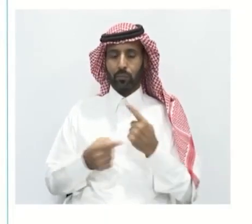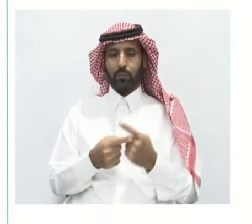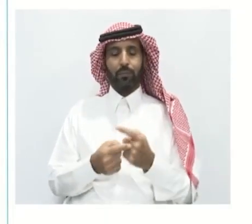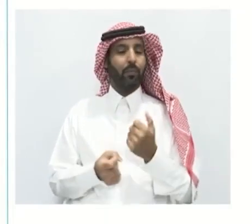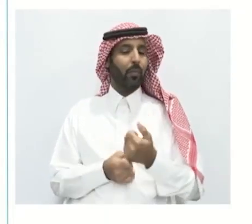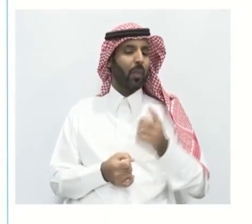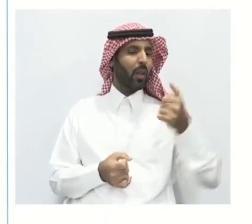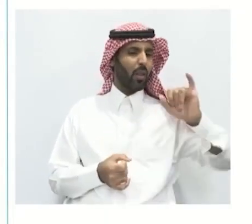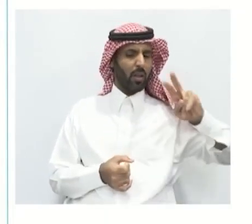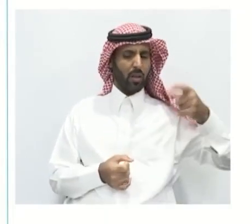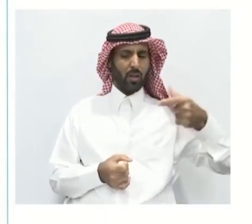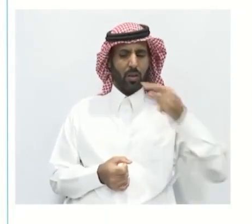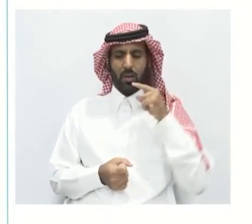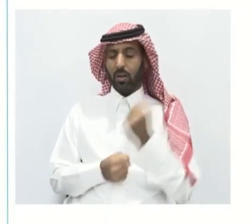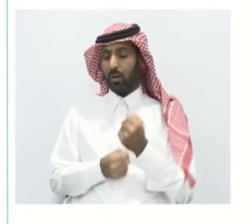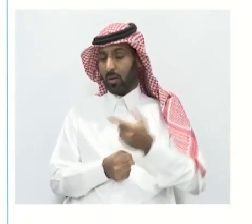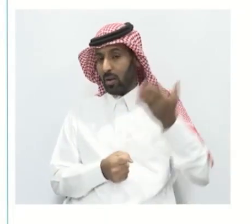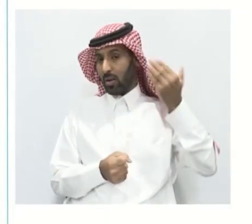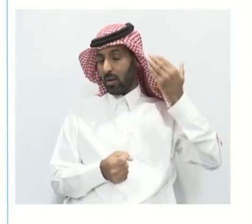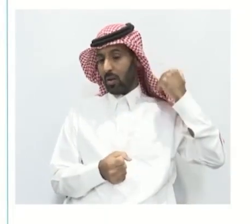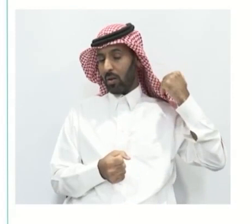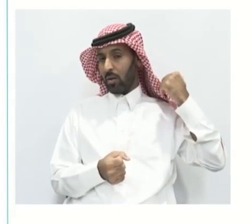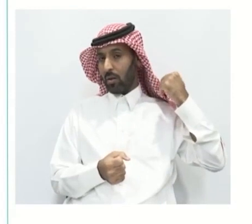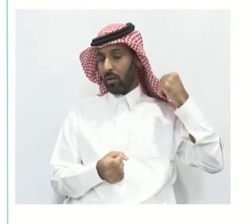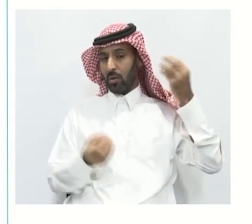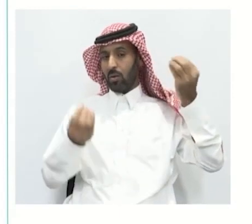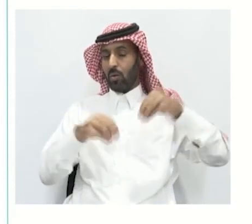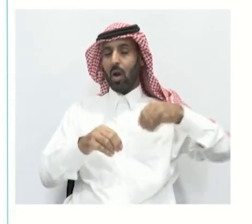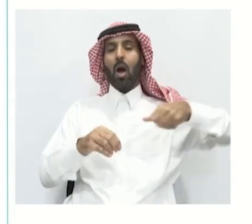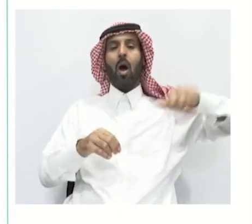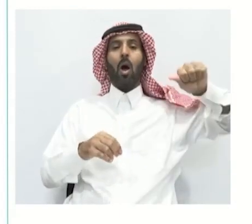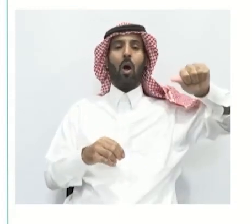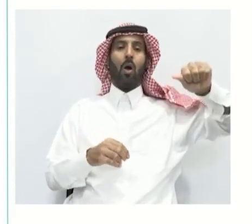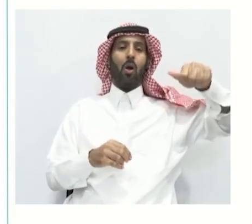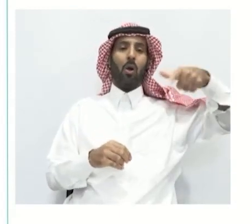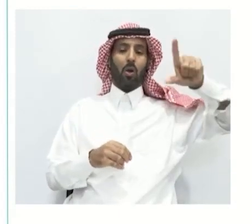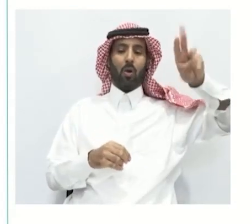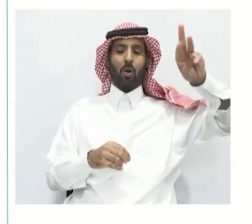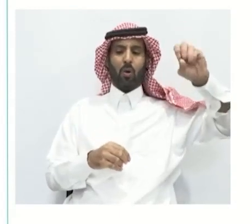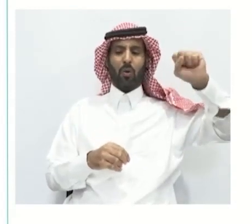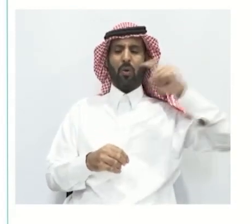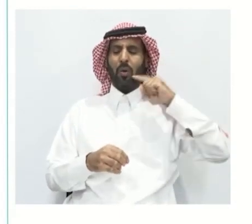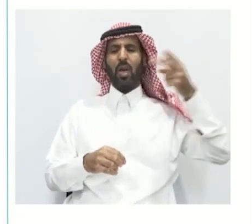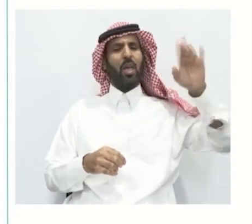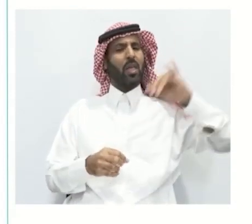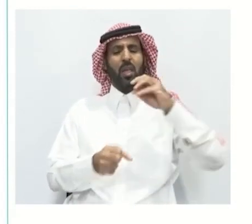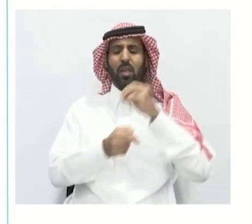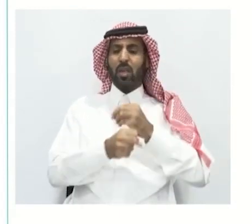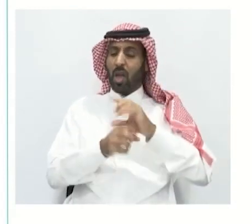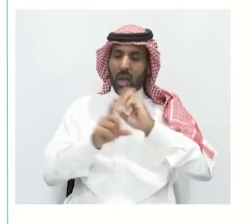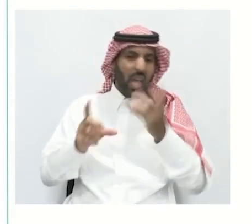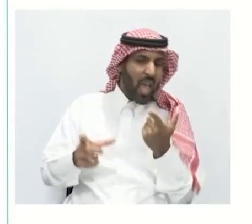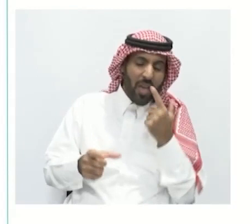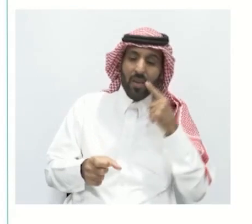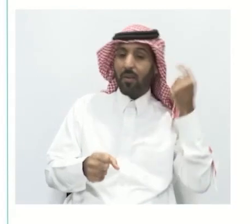progressive here also, we use the past progressive with always to describe a repeated or annoying